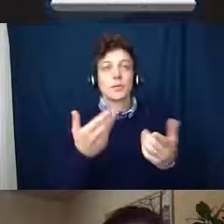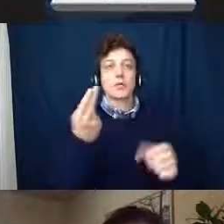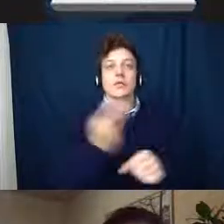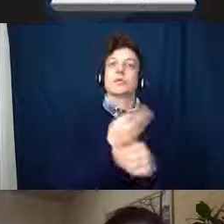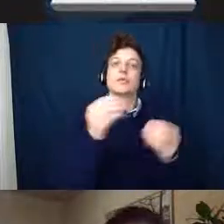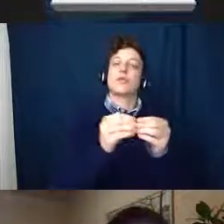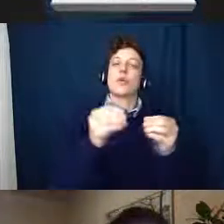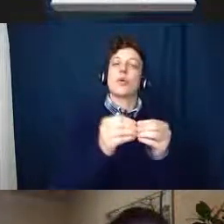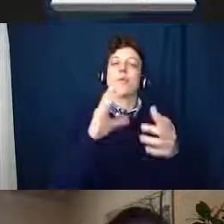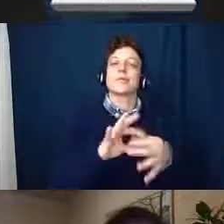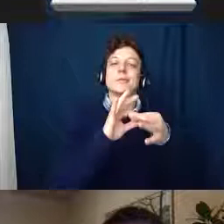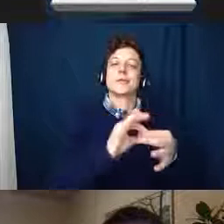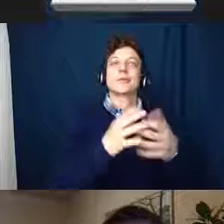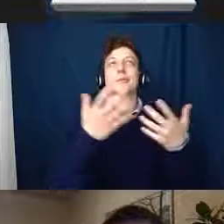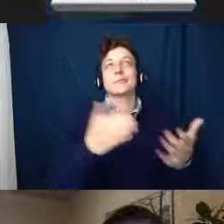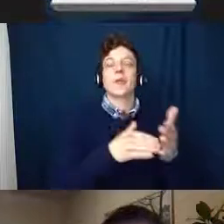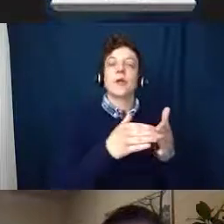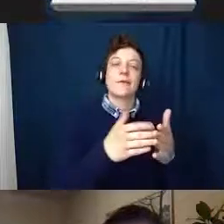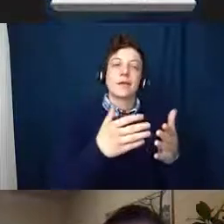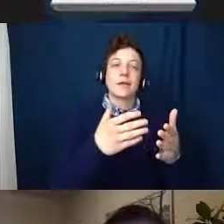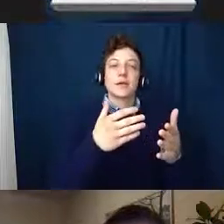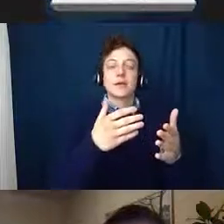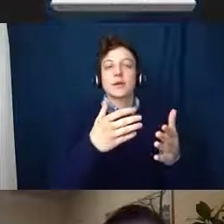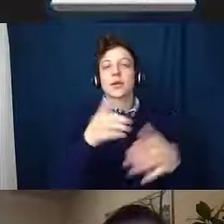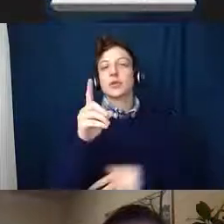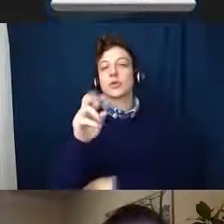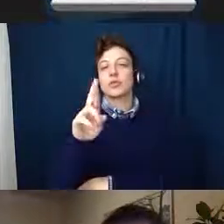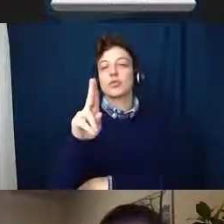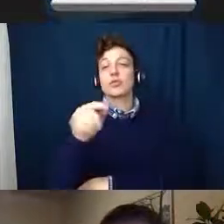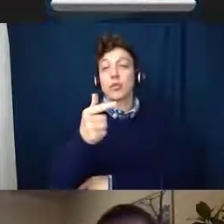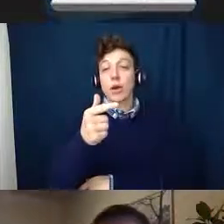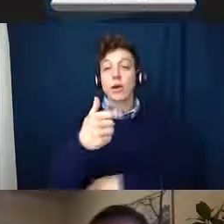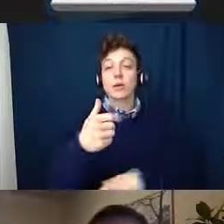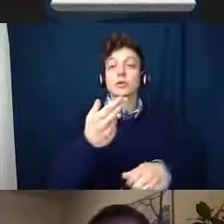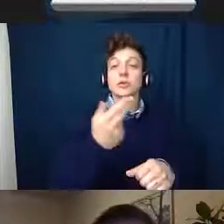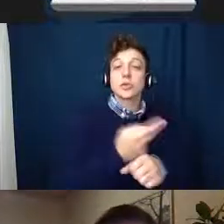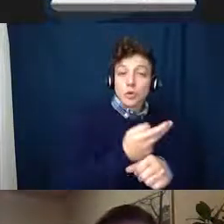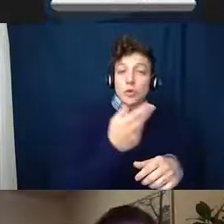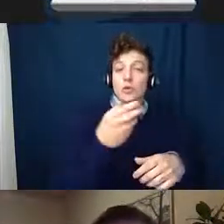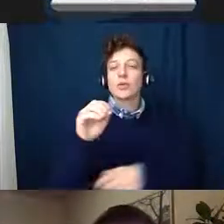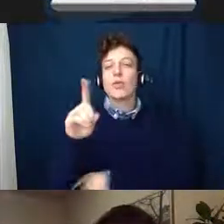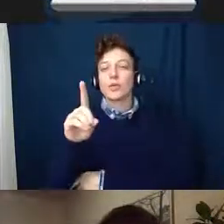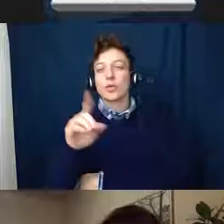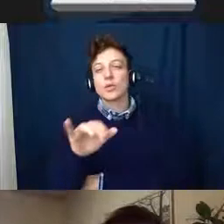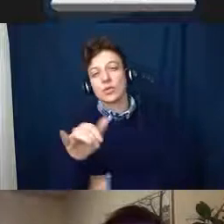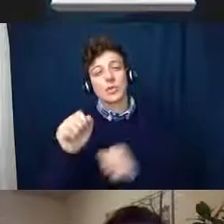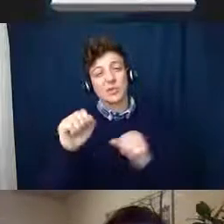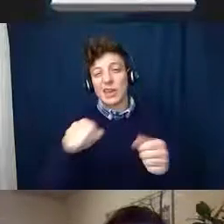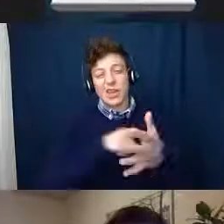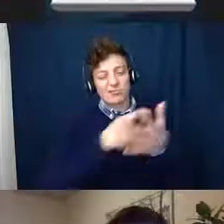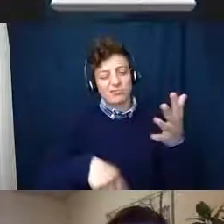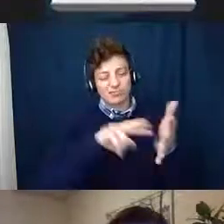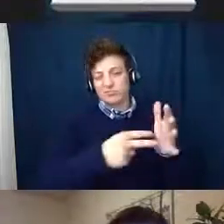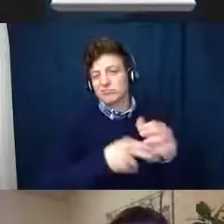in the context, oftentimes of drug use and overdoses, but it really can apply in a lot of ways.